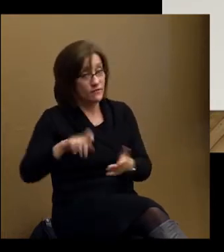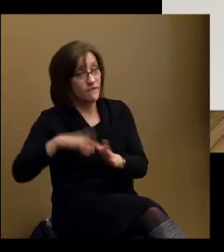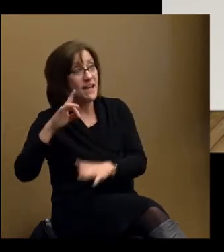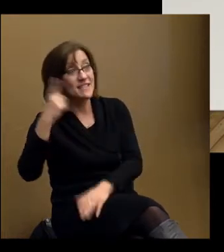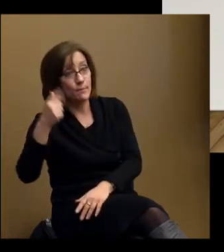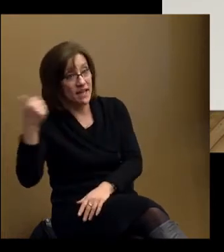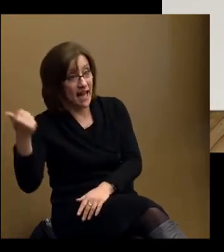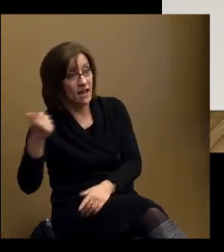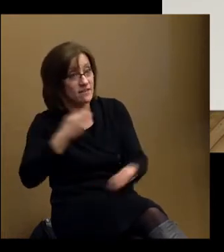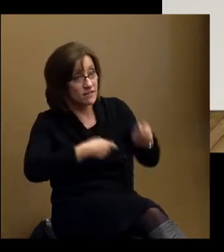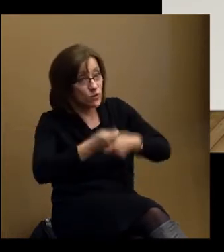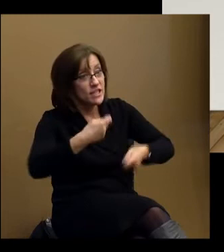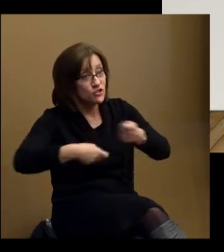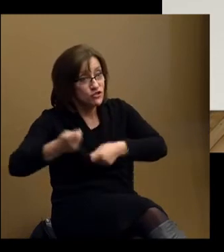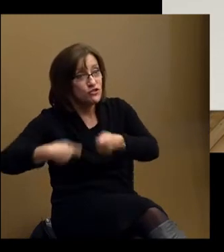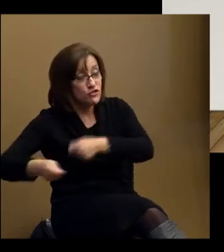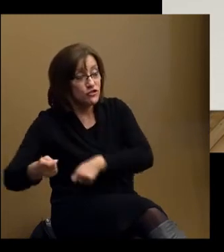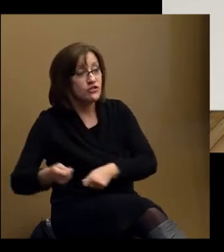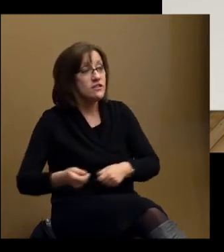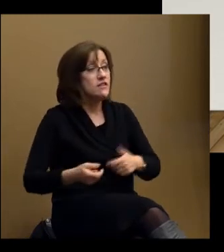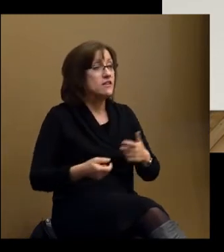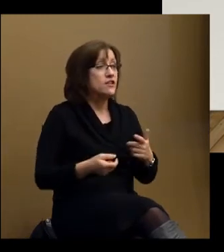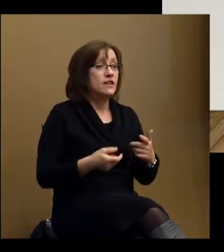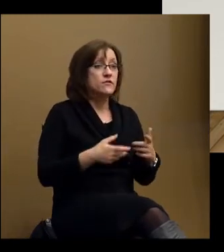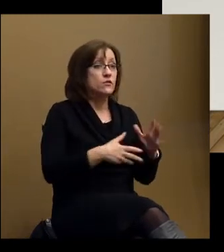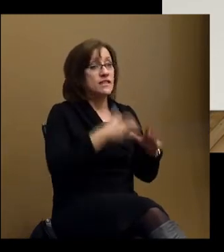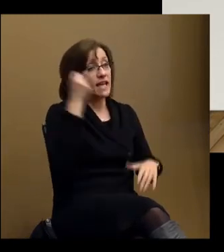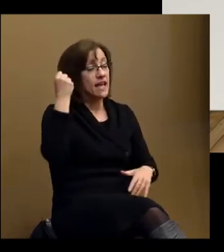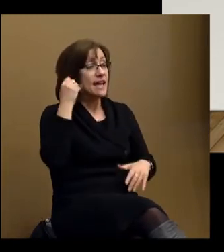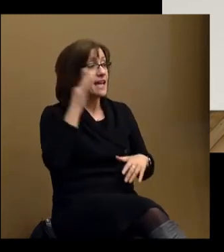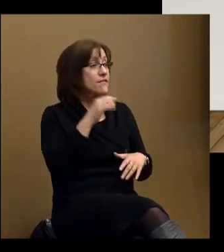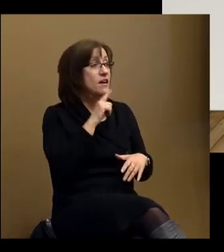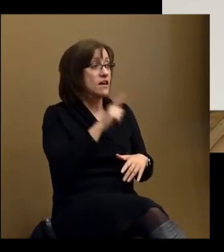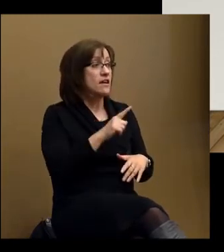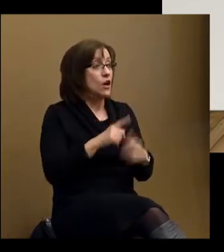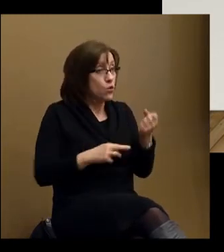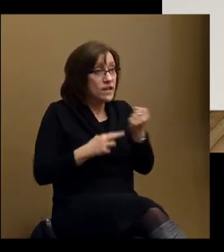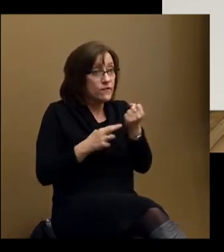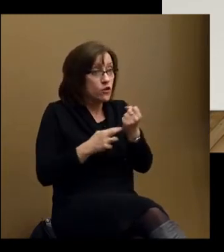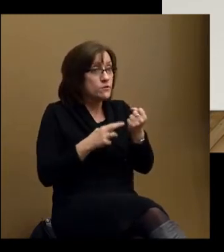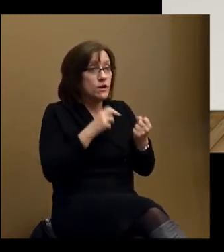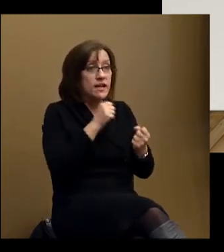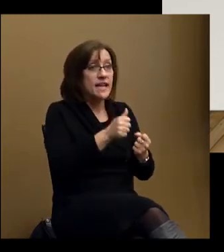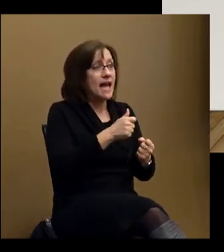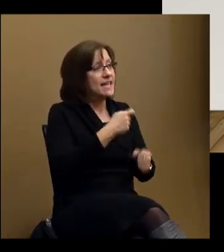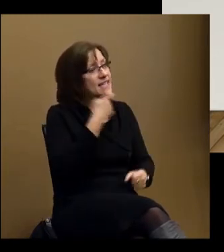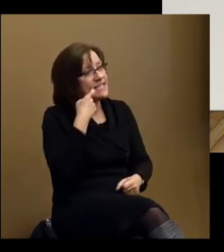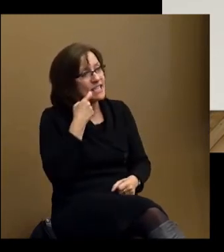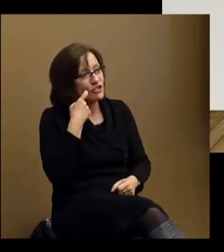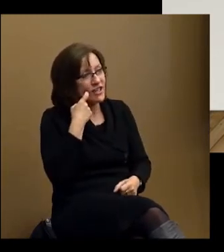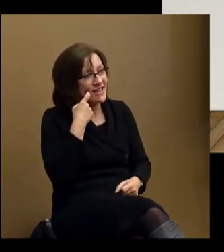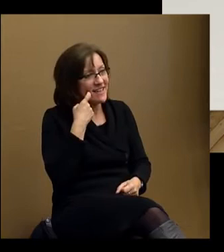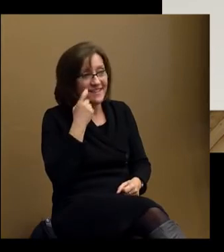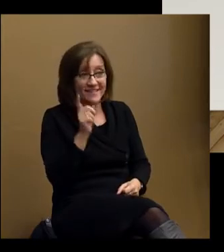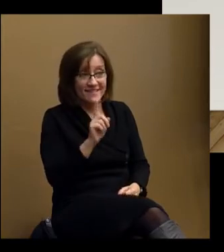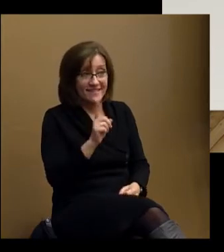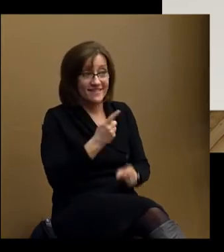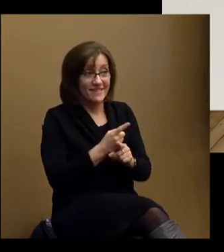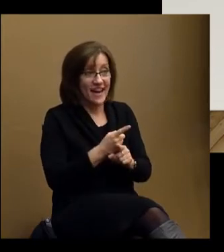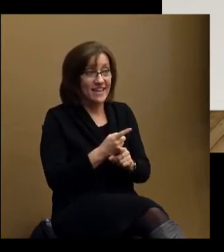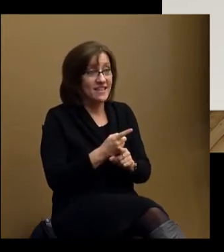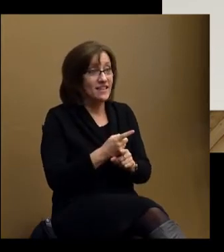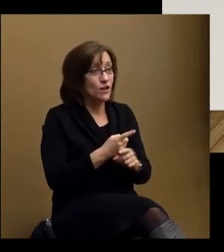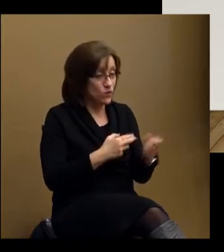things. We always say that you've got to take it out of rotation. It's a reinforcer, not an addiction, right?